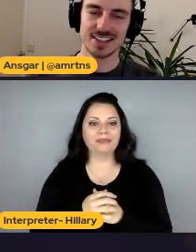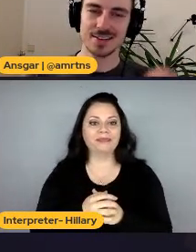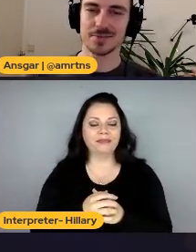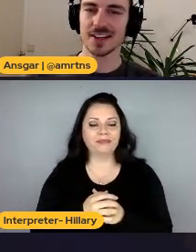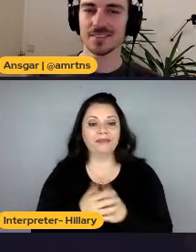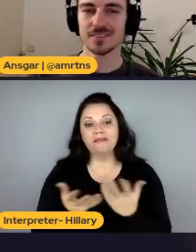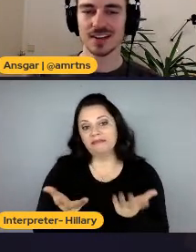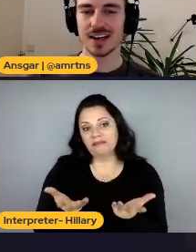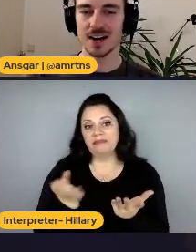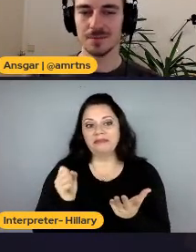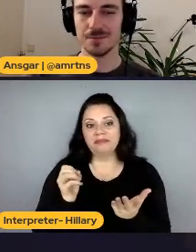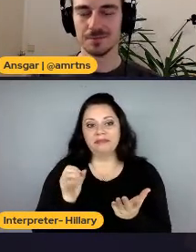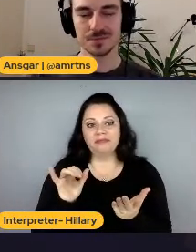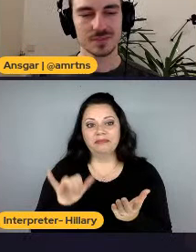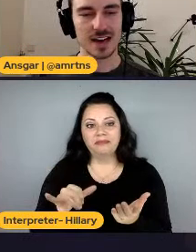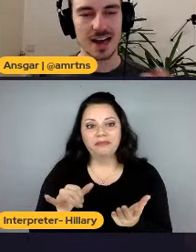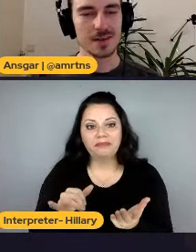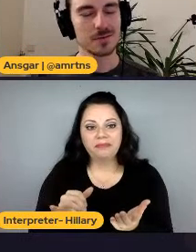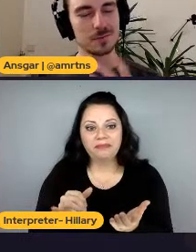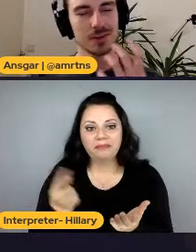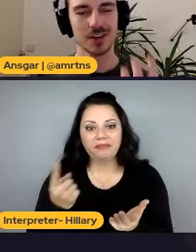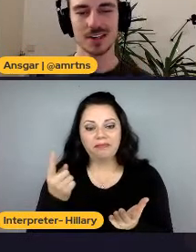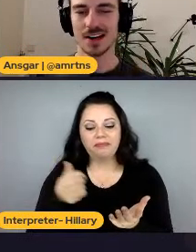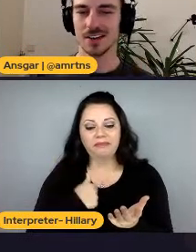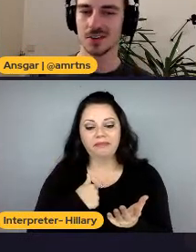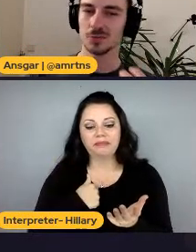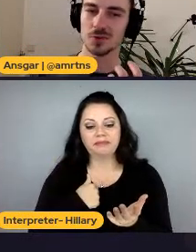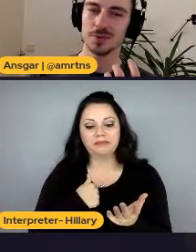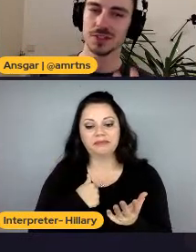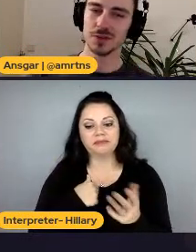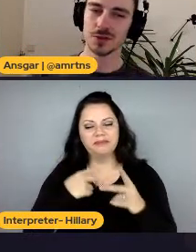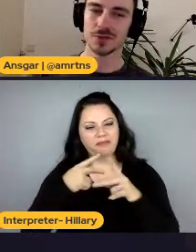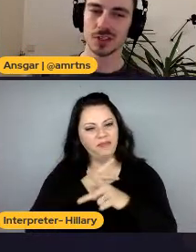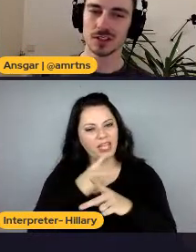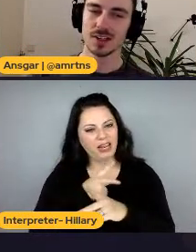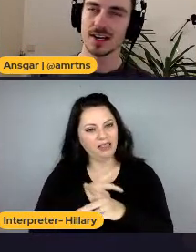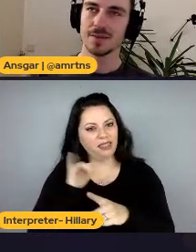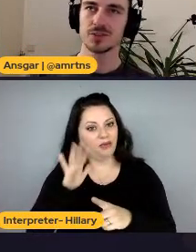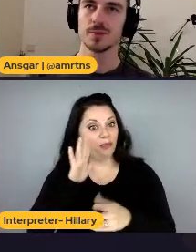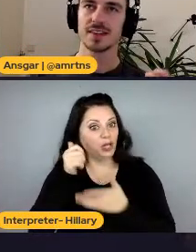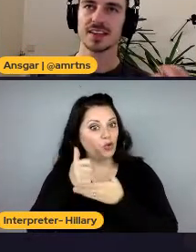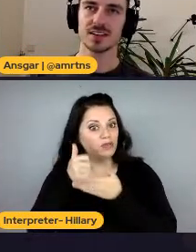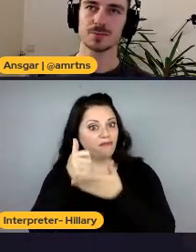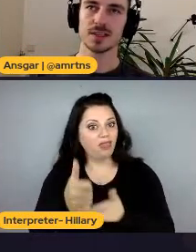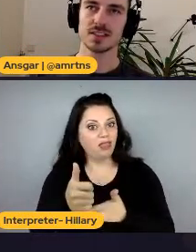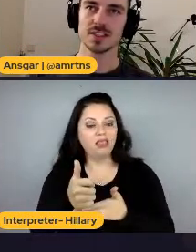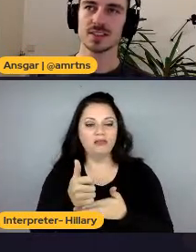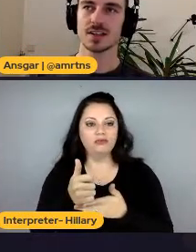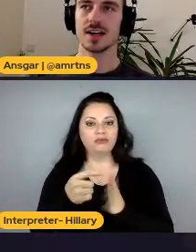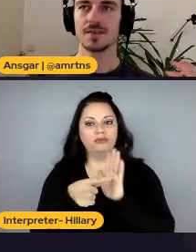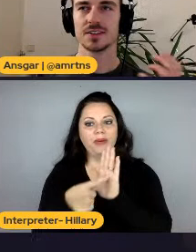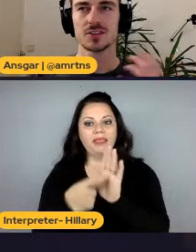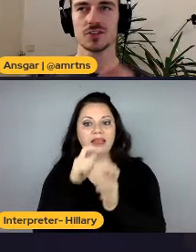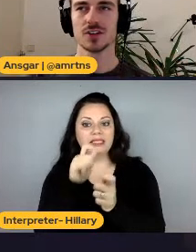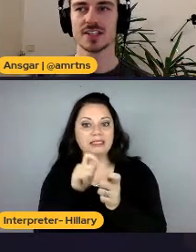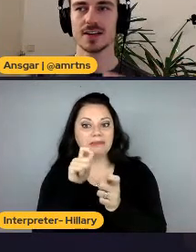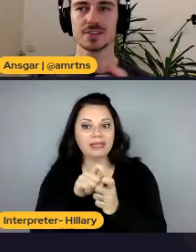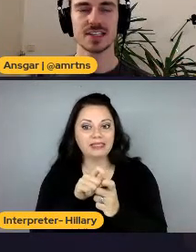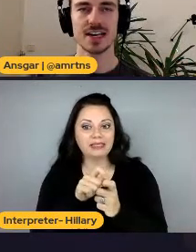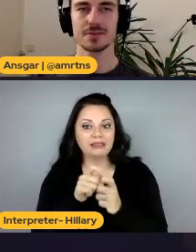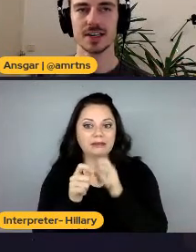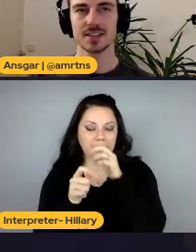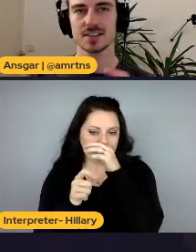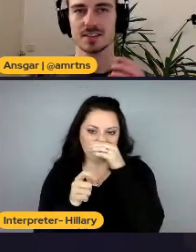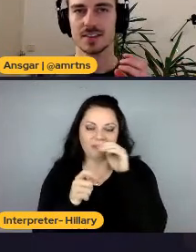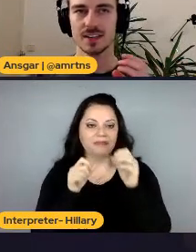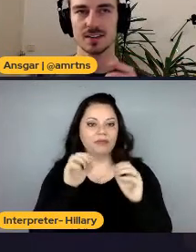so that's something I figured out would be useful, and to make that explicit, to not have